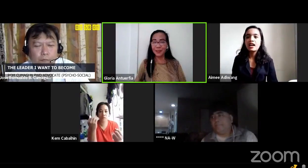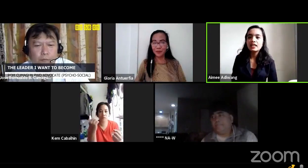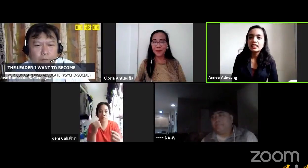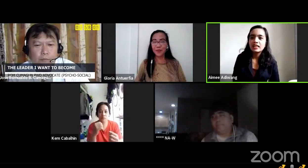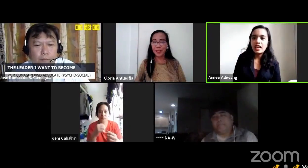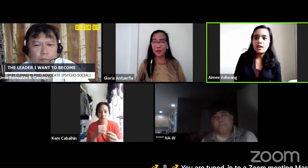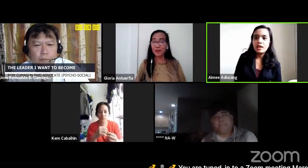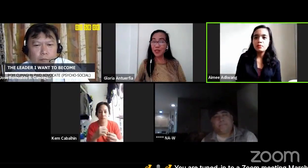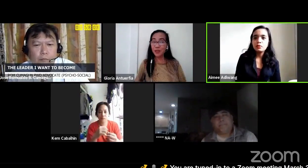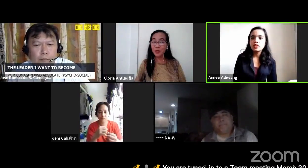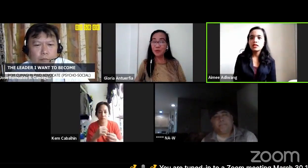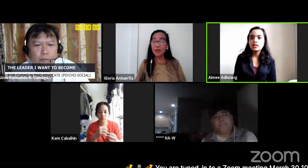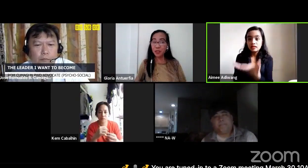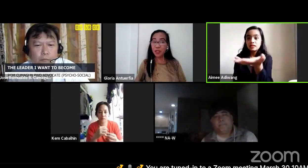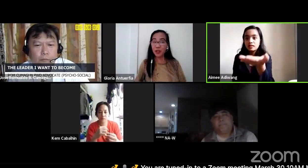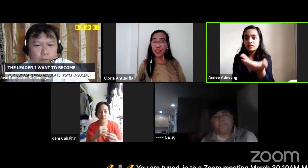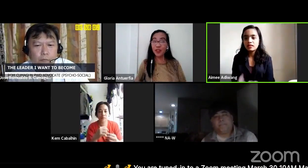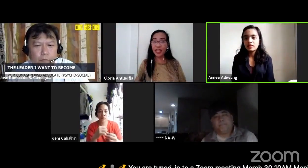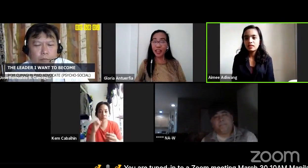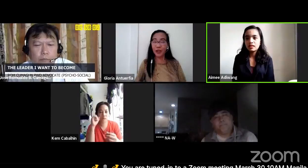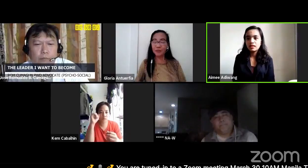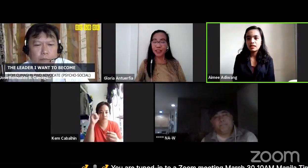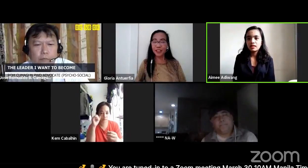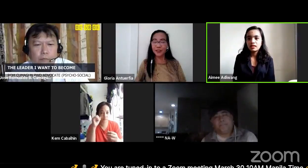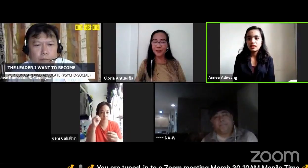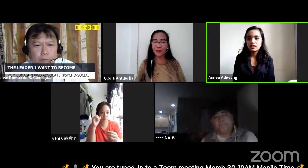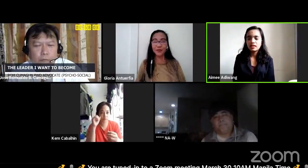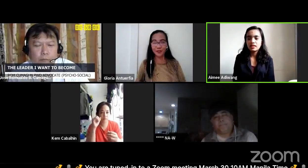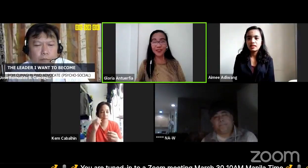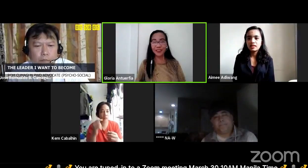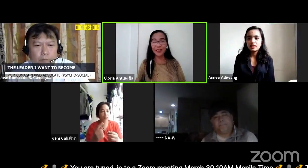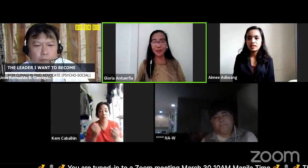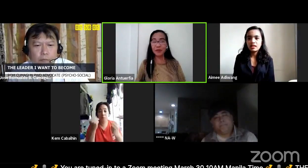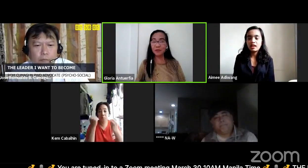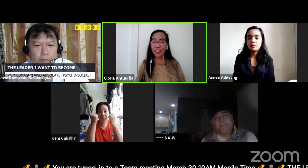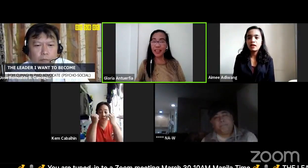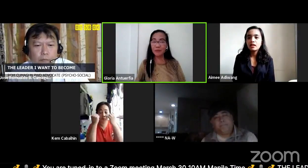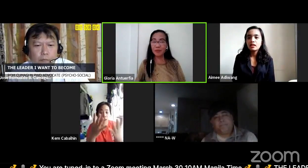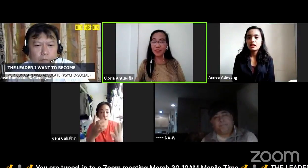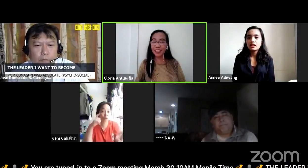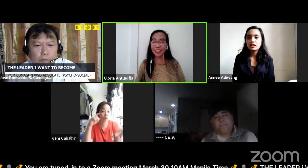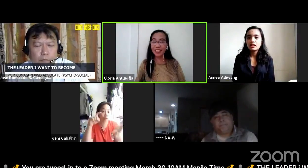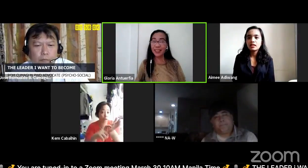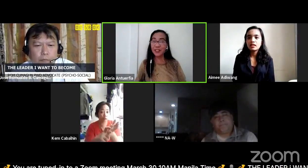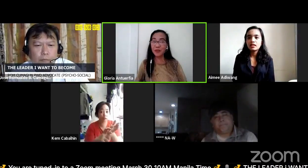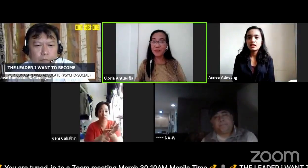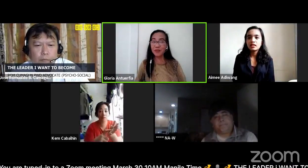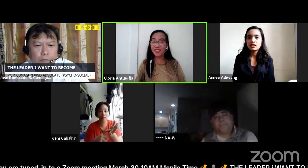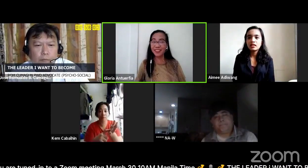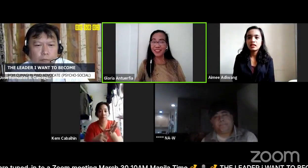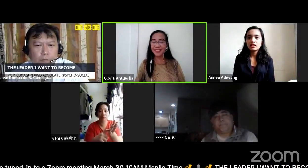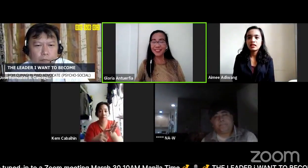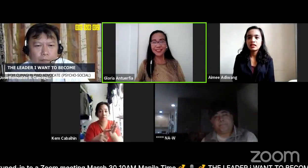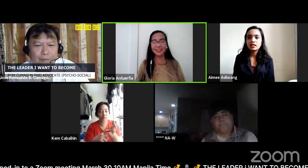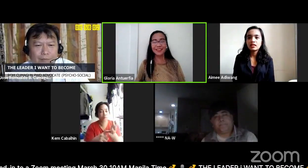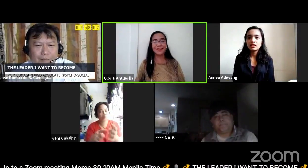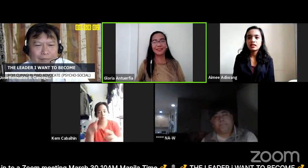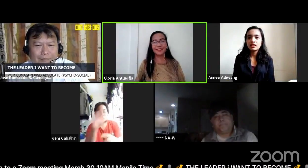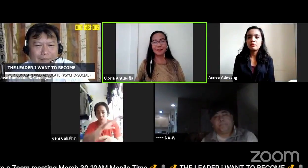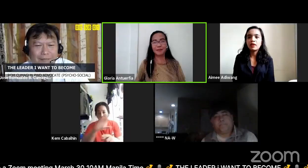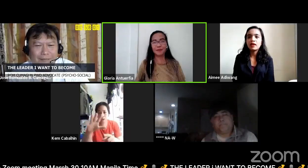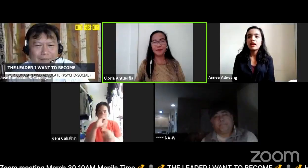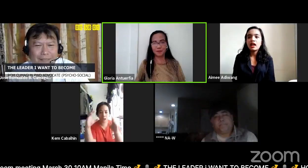Yeah. Kim would, Maybe you can help us. Maybe you Apo. can help us with that. As you promised. Yes.